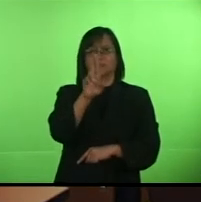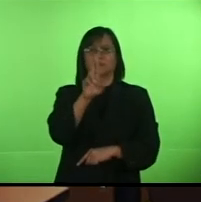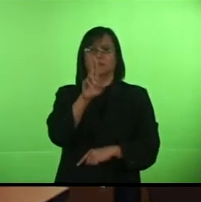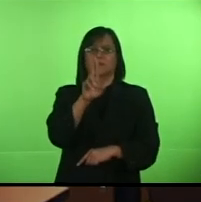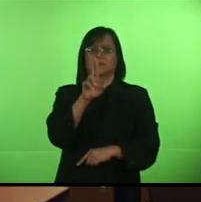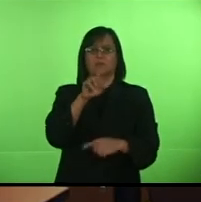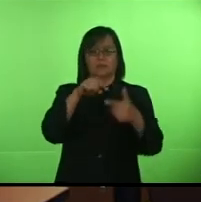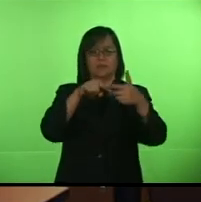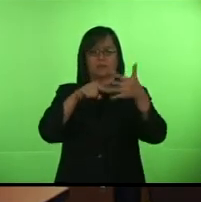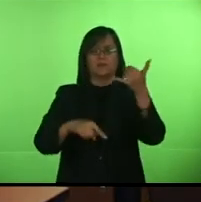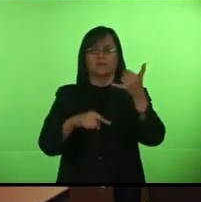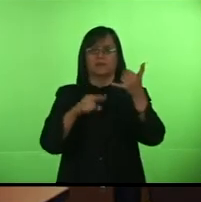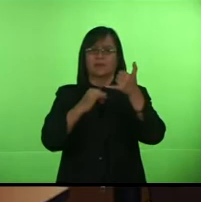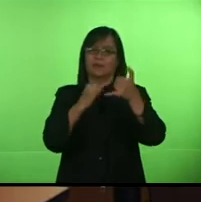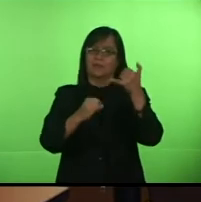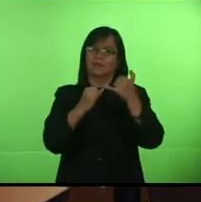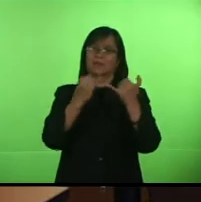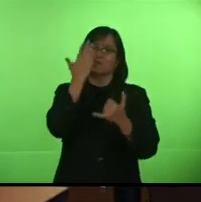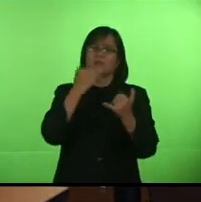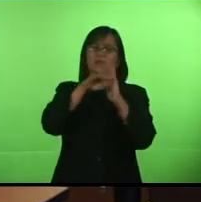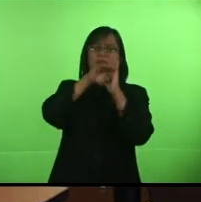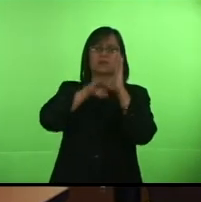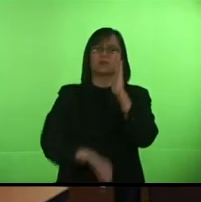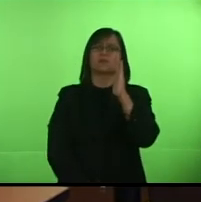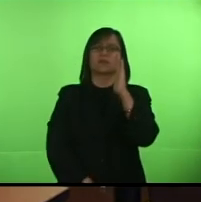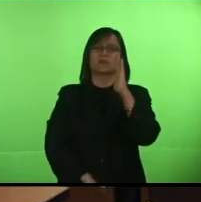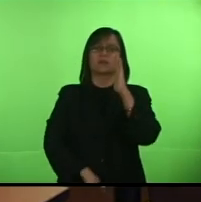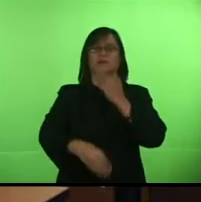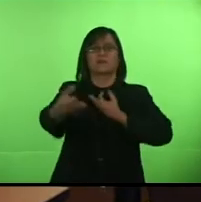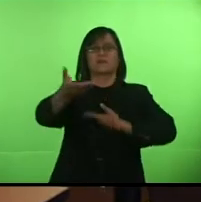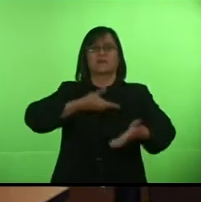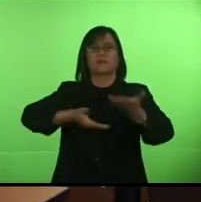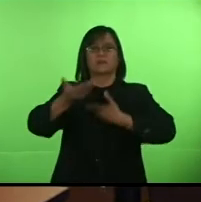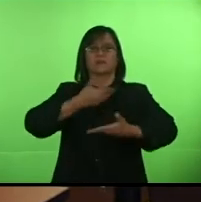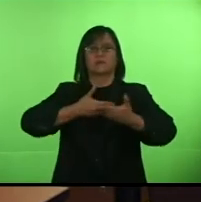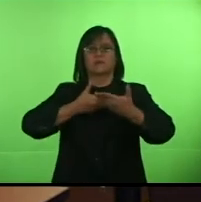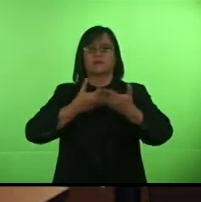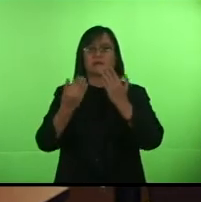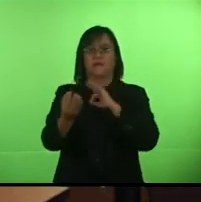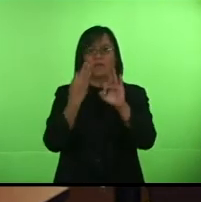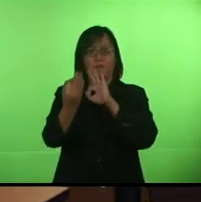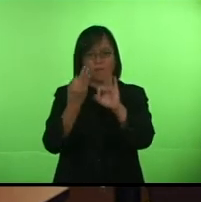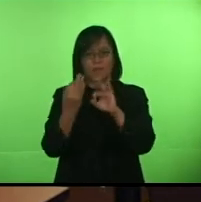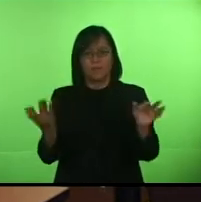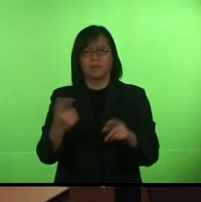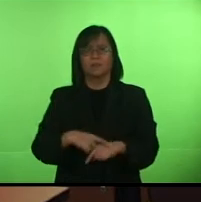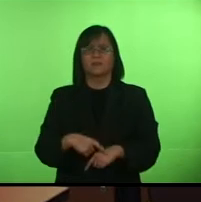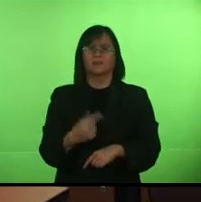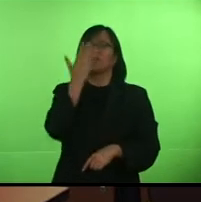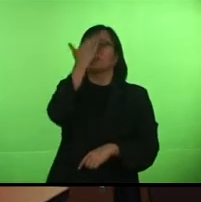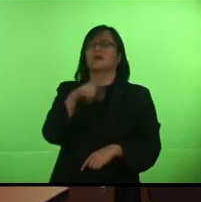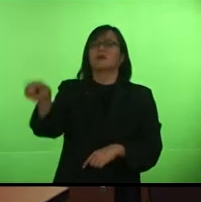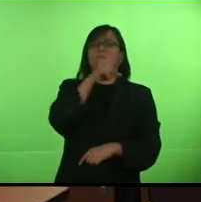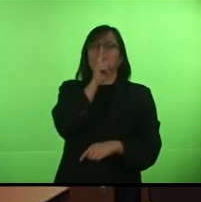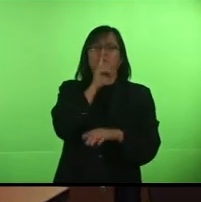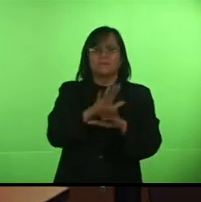is lack of feedback. Come on, students, why are you all keeping silent? Do you understand